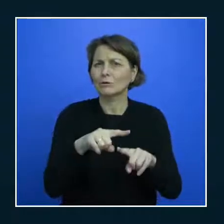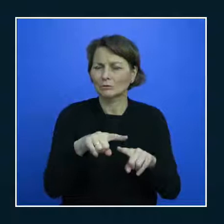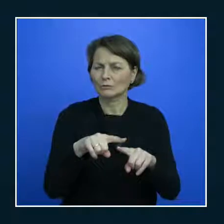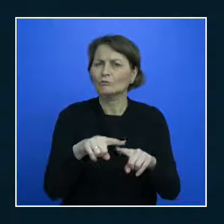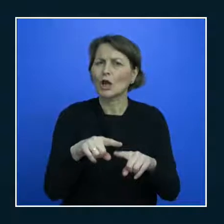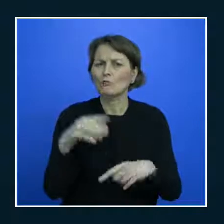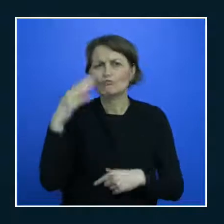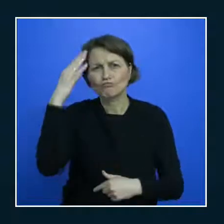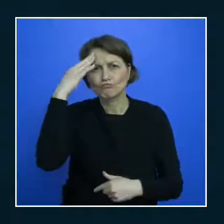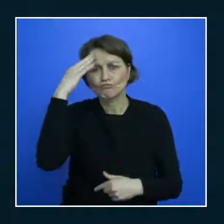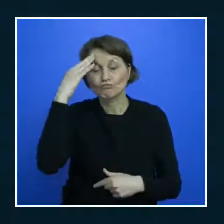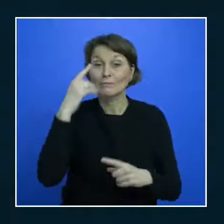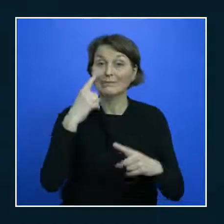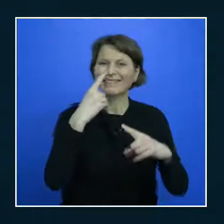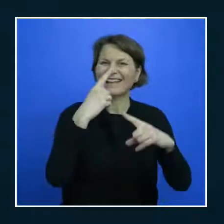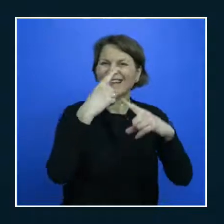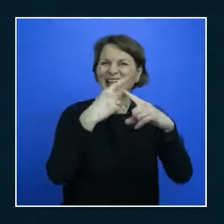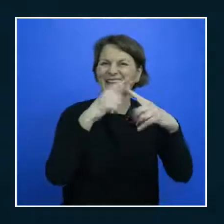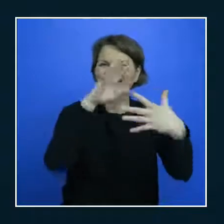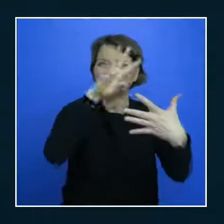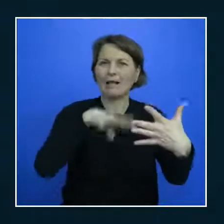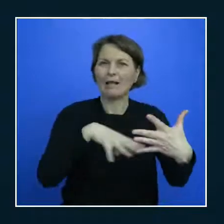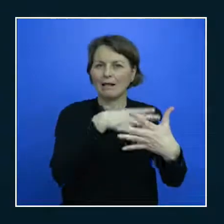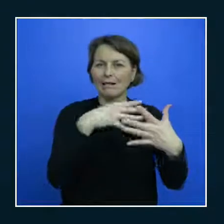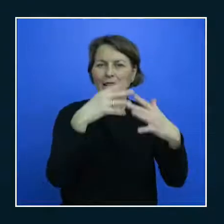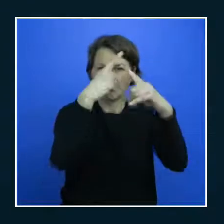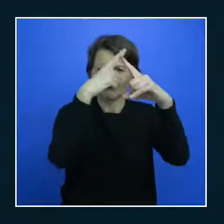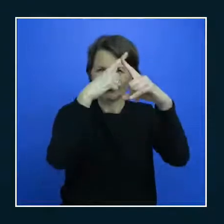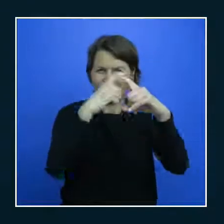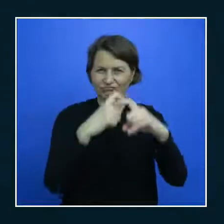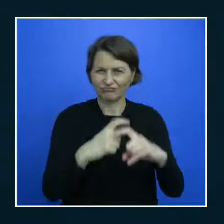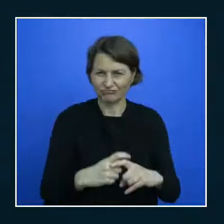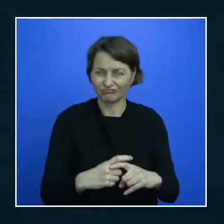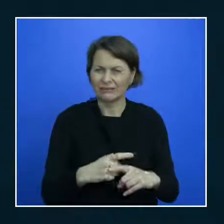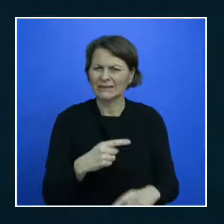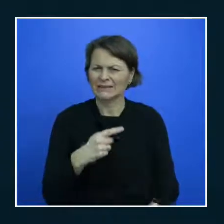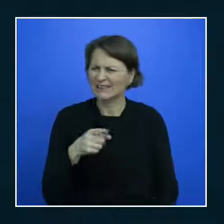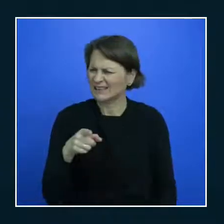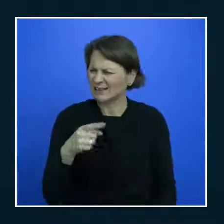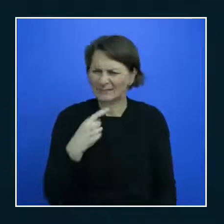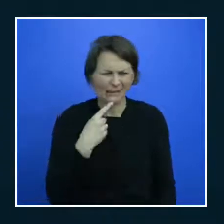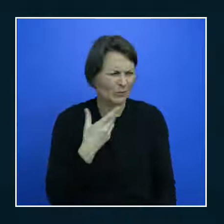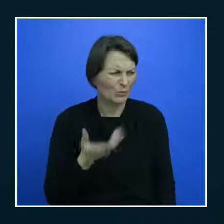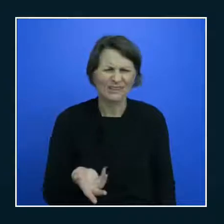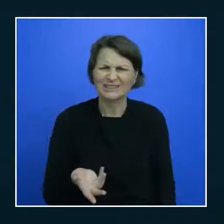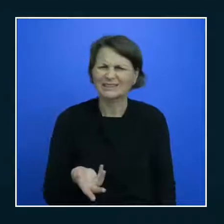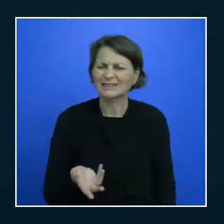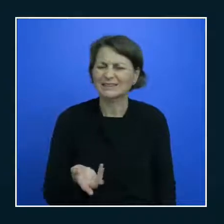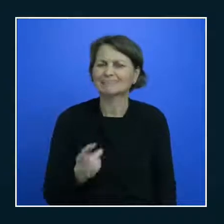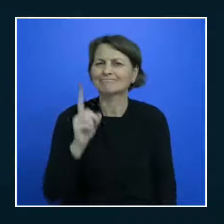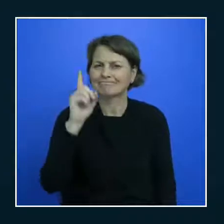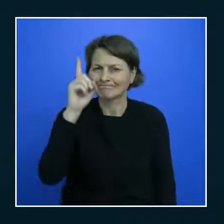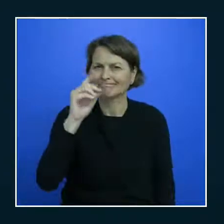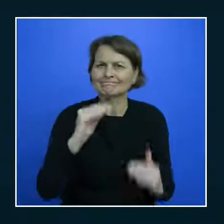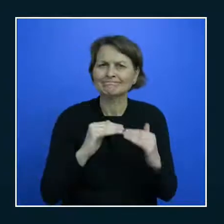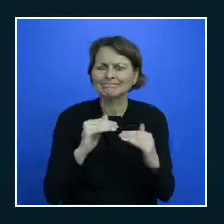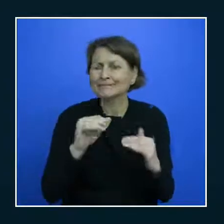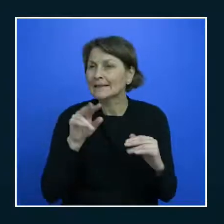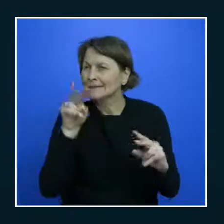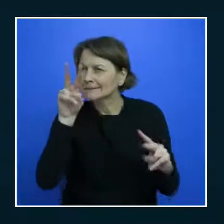with Excel. And then I was like, wait, what? So I had to dig in the blog immediately.